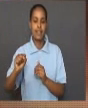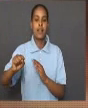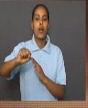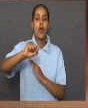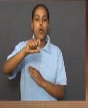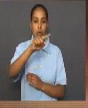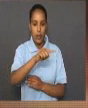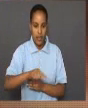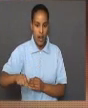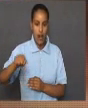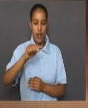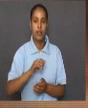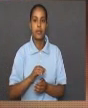orbital.